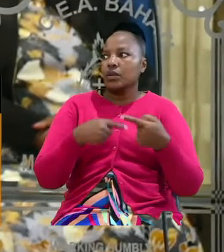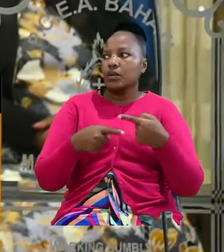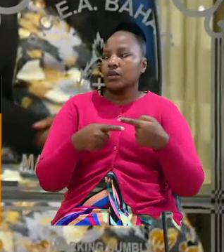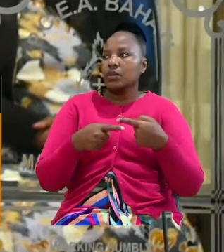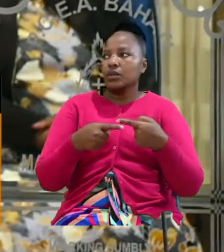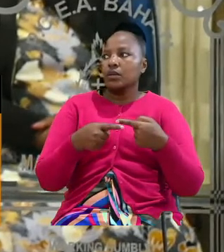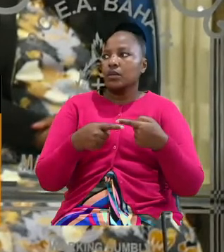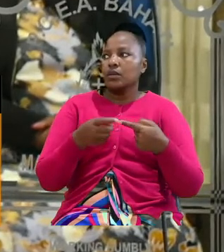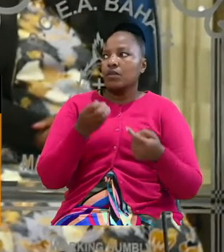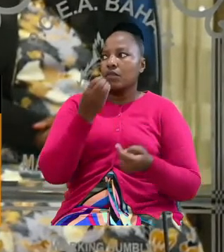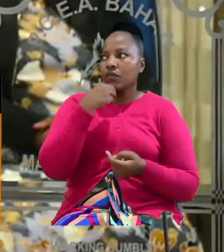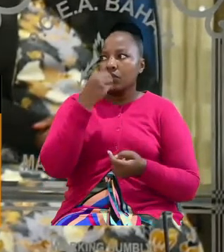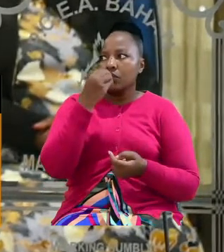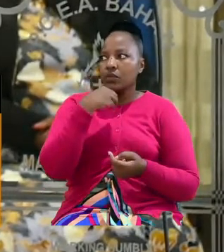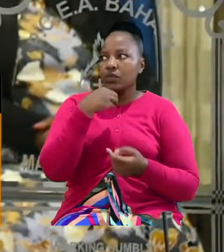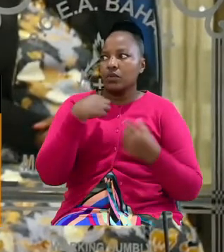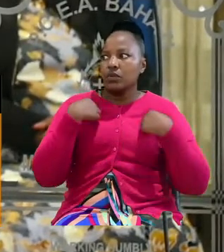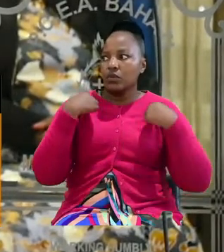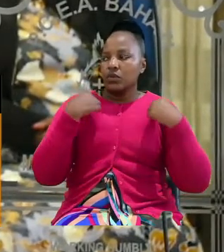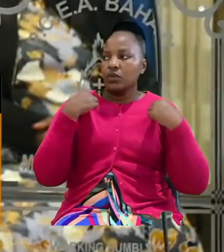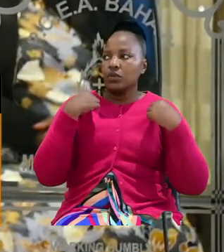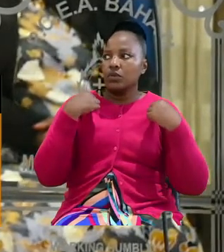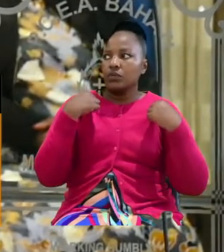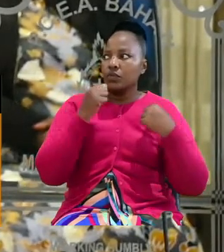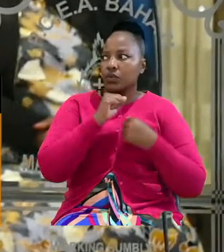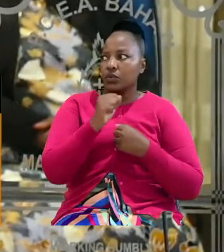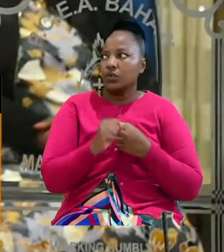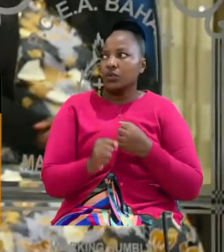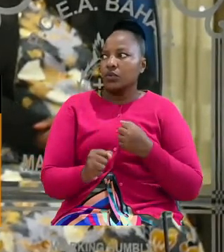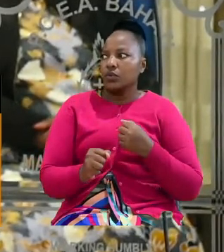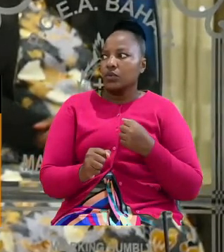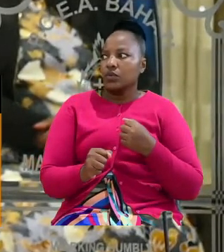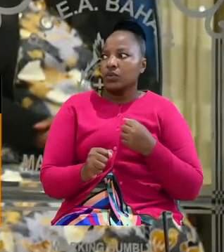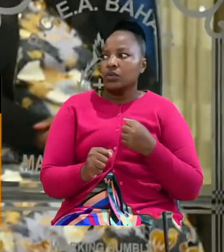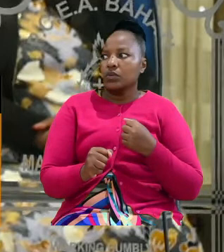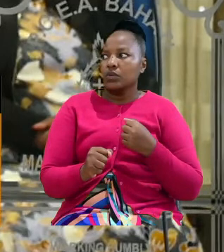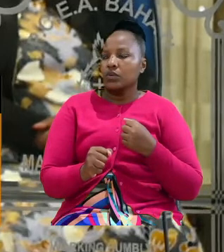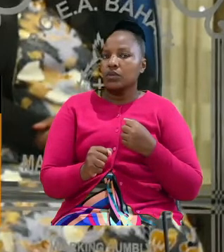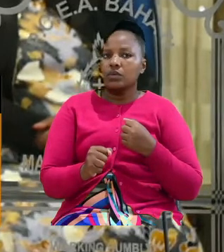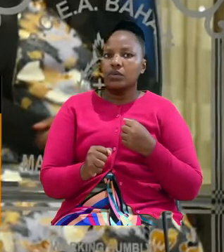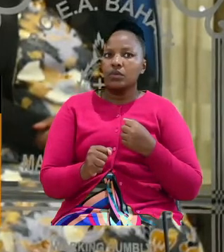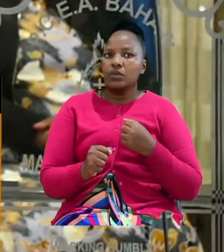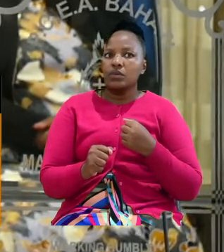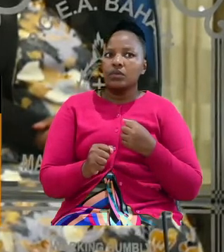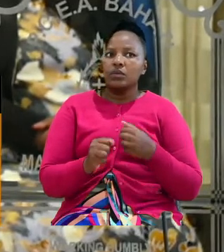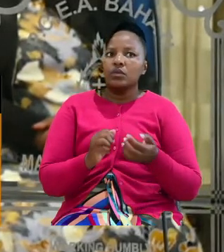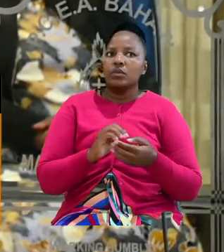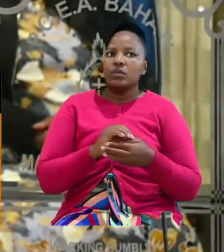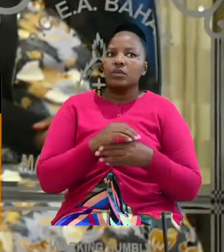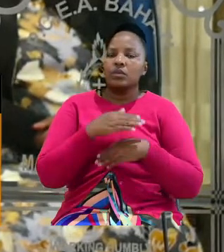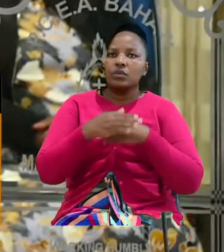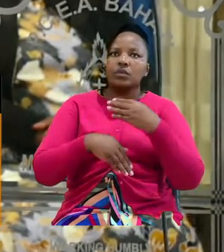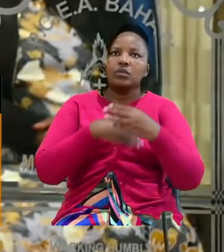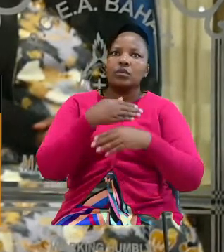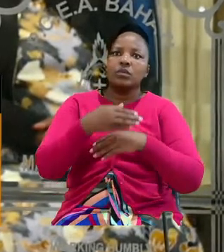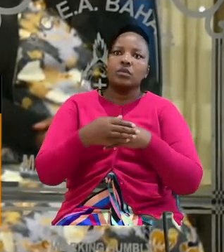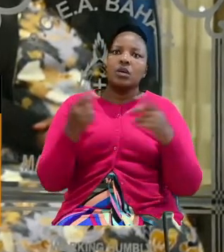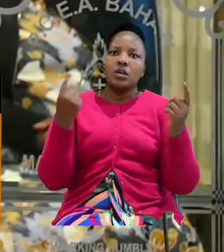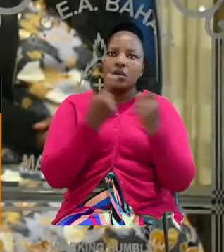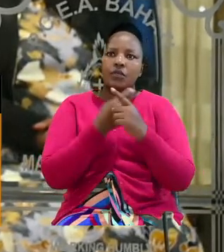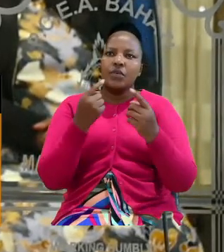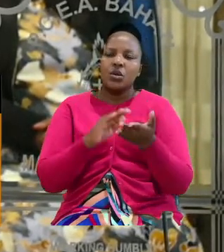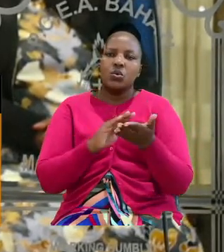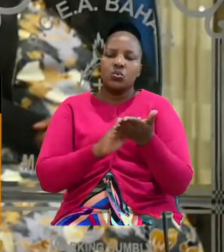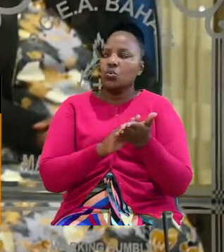dry foods, warm clothing for the elderly, adult diapers, tissue papers, detergents like